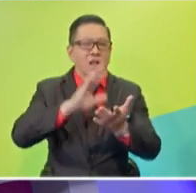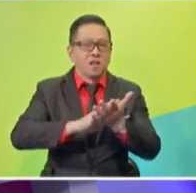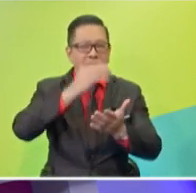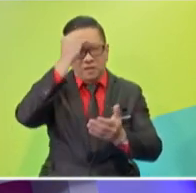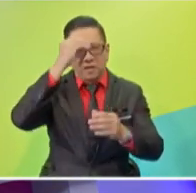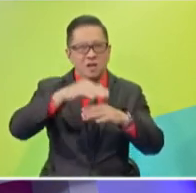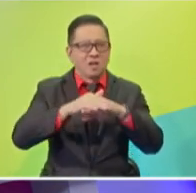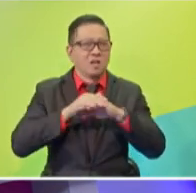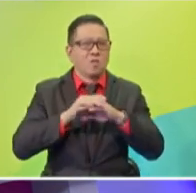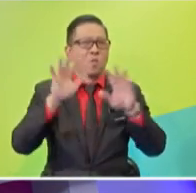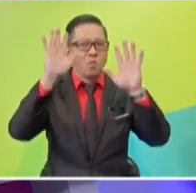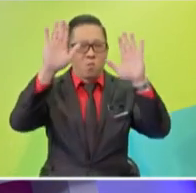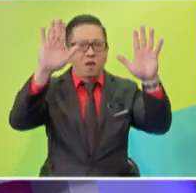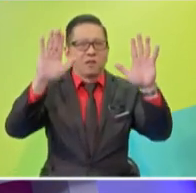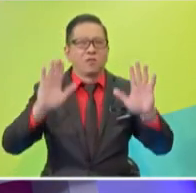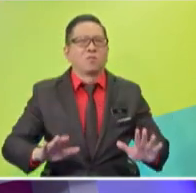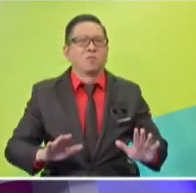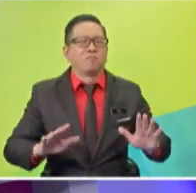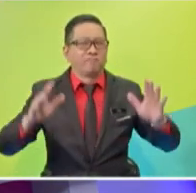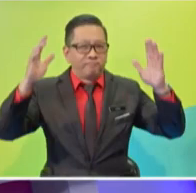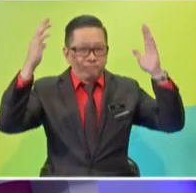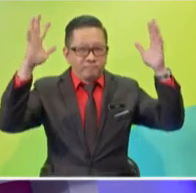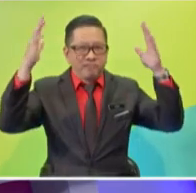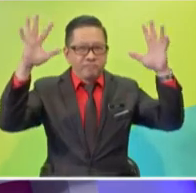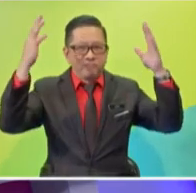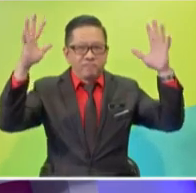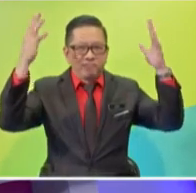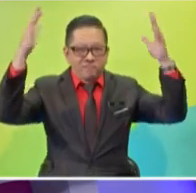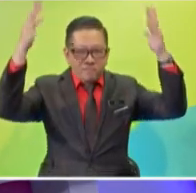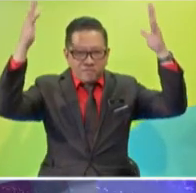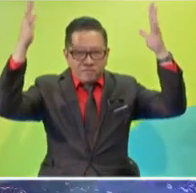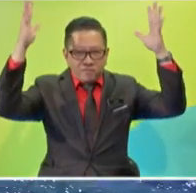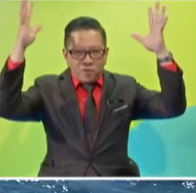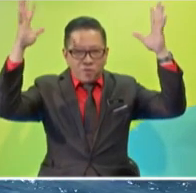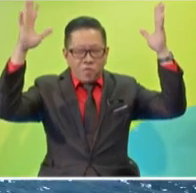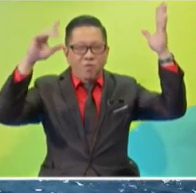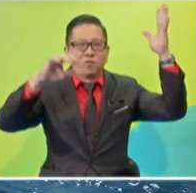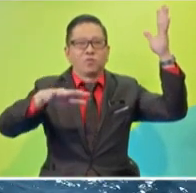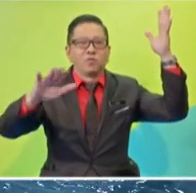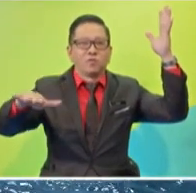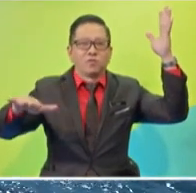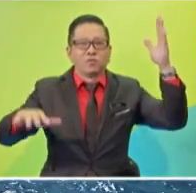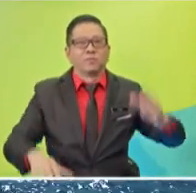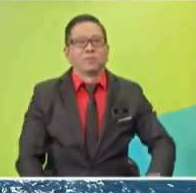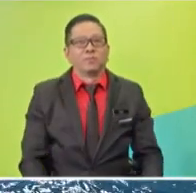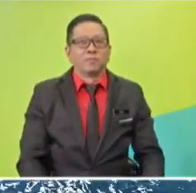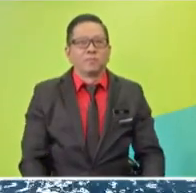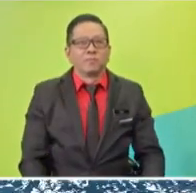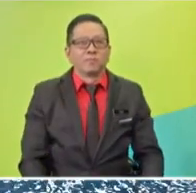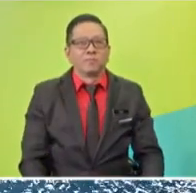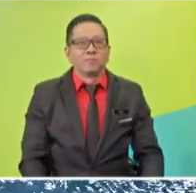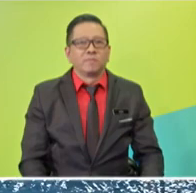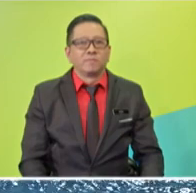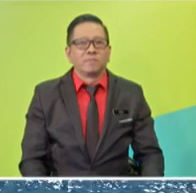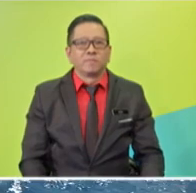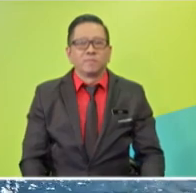wonderful job. Please give yourself a big round of applause. Okay, so double thumbs up, Mr. Haikal?